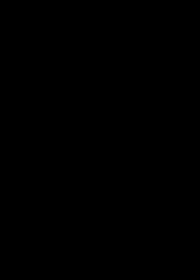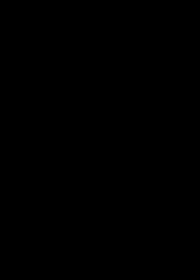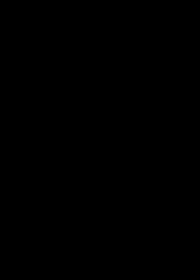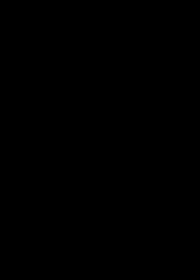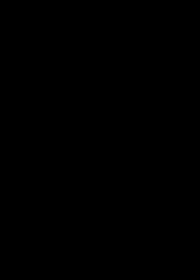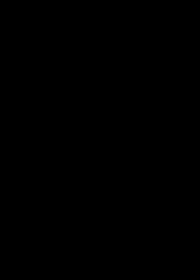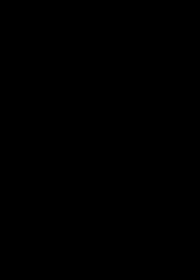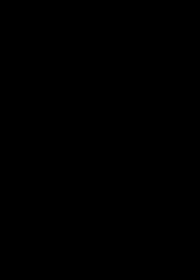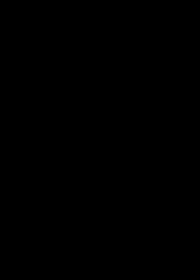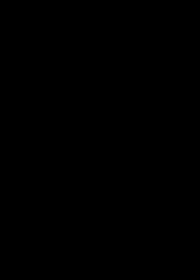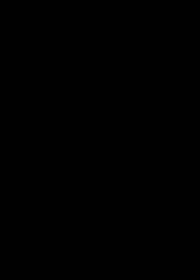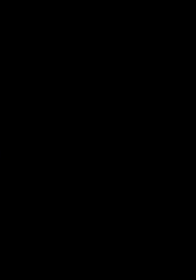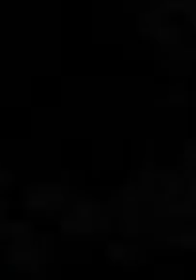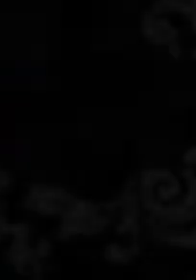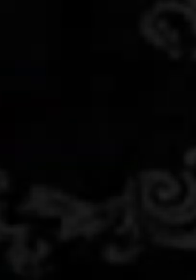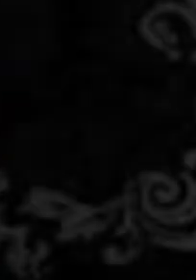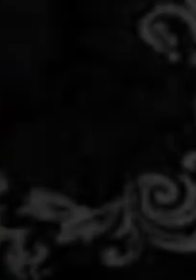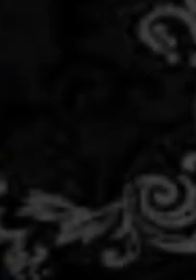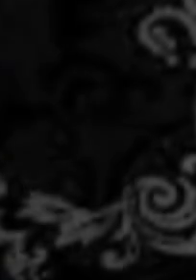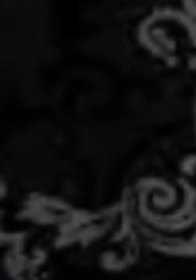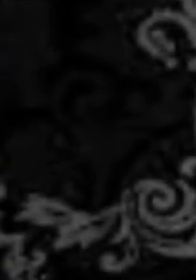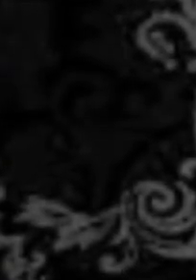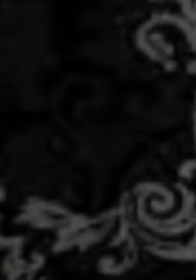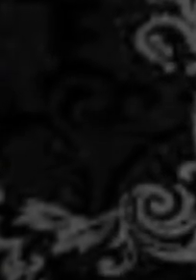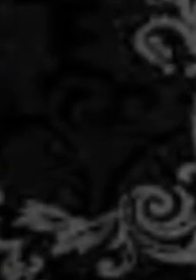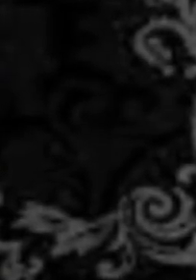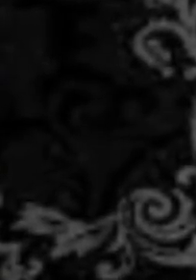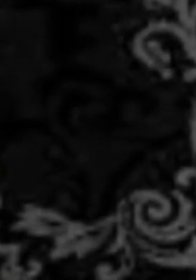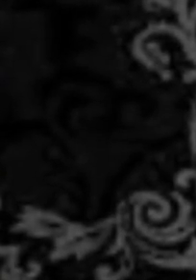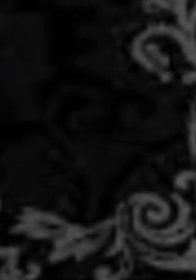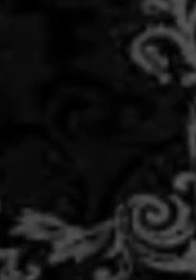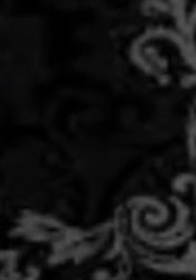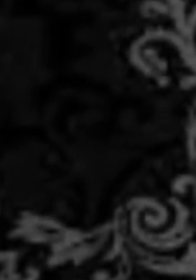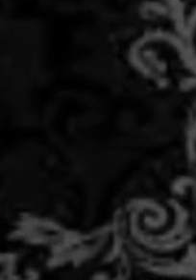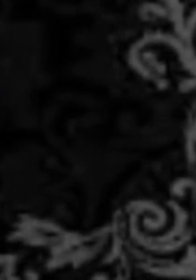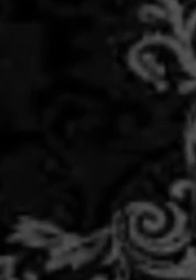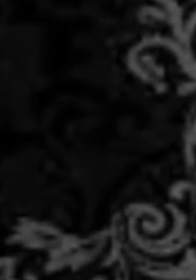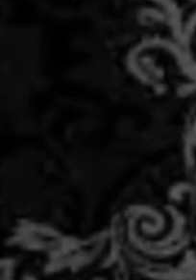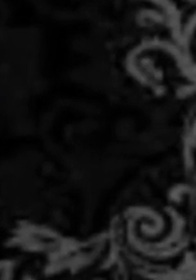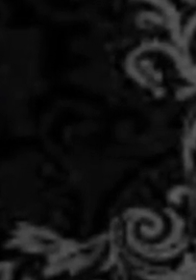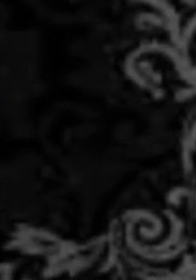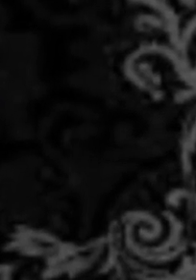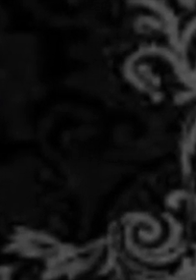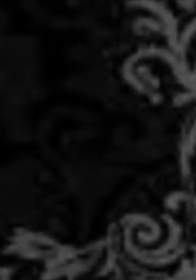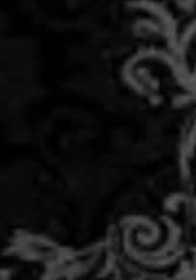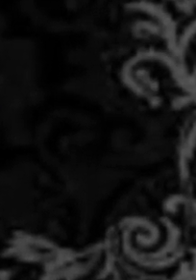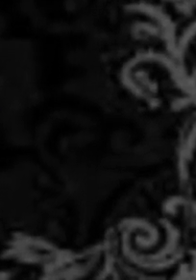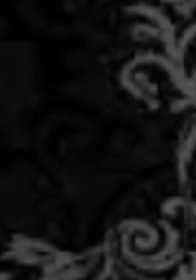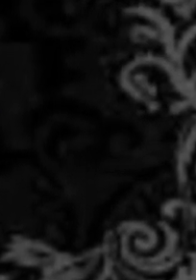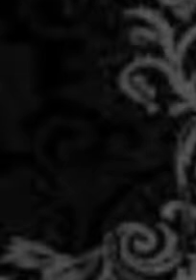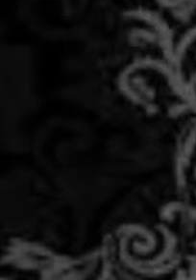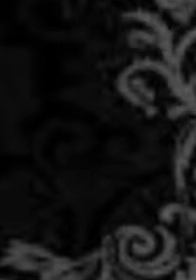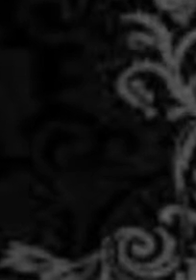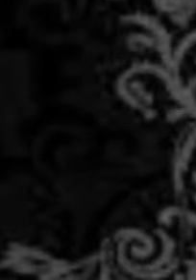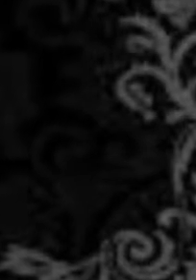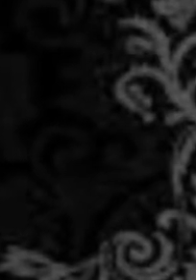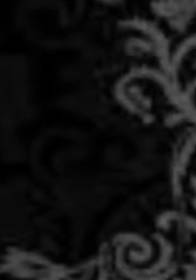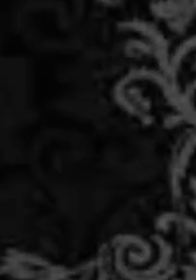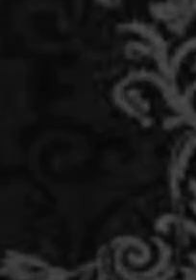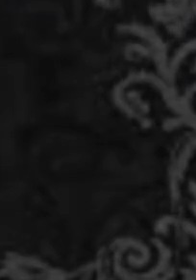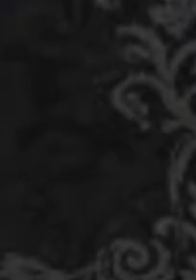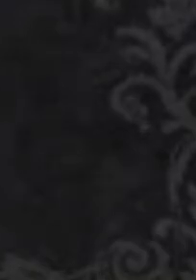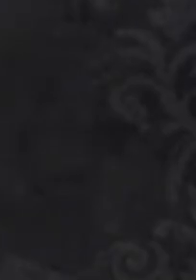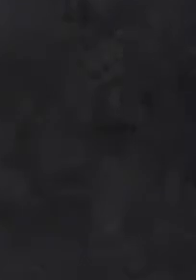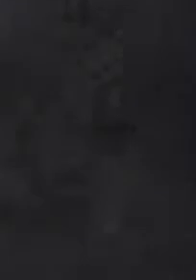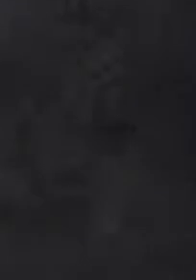Can we not talk about family when family's all that we got? Everything I went through, you were standing there by my side. And now you gon' be with me for